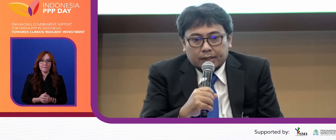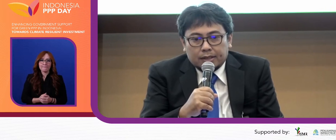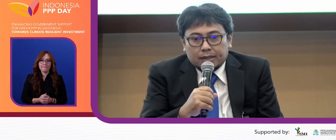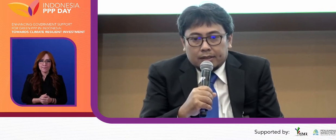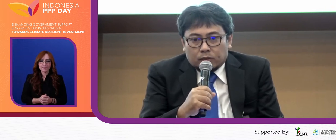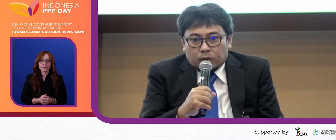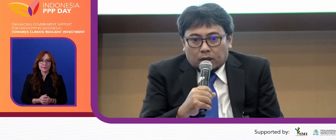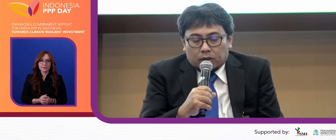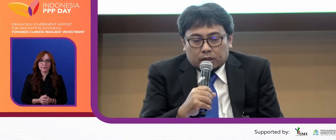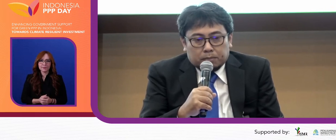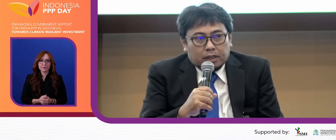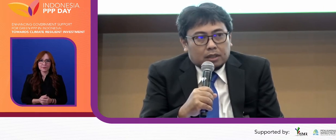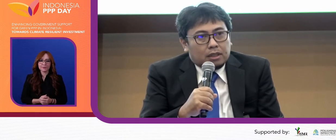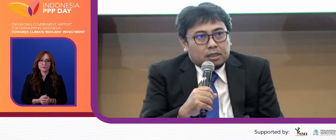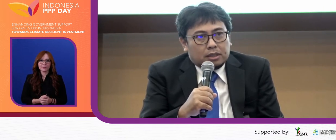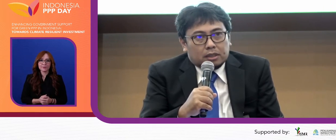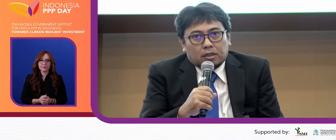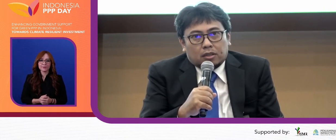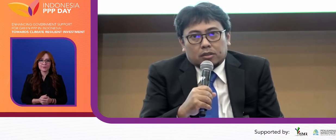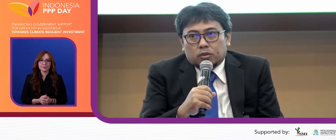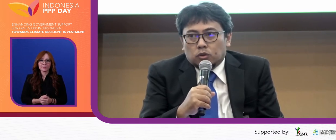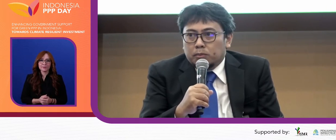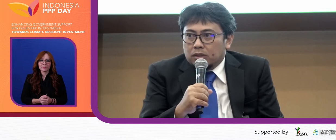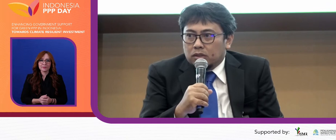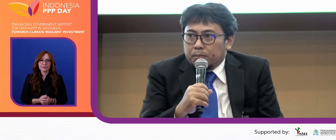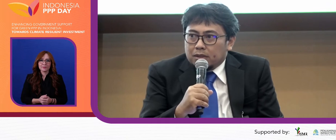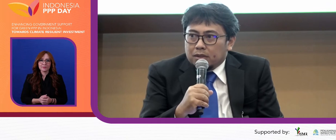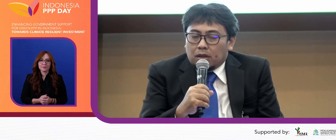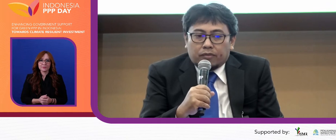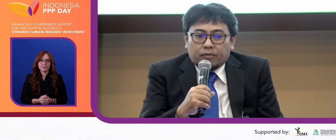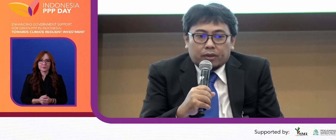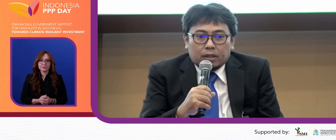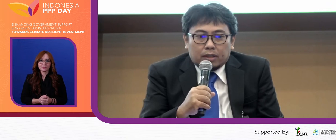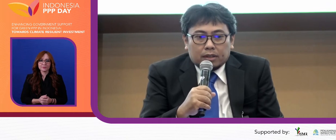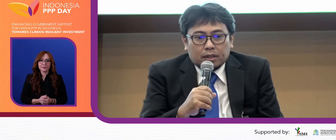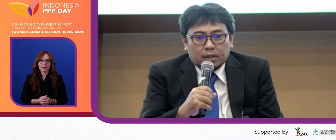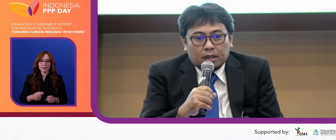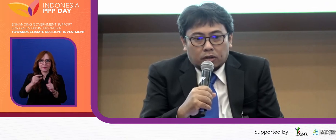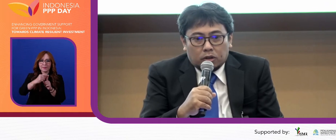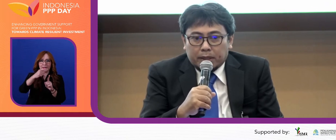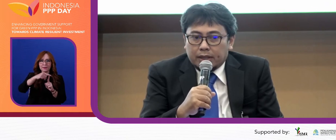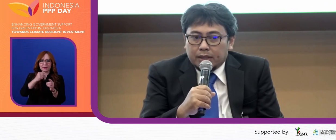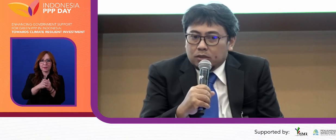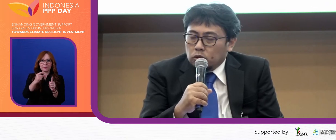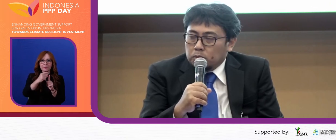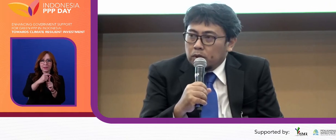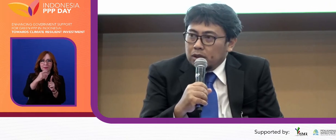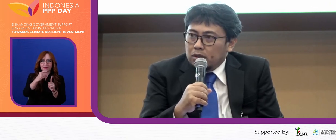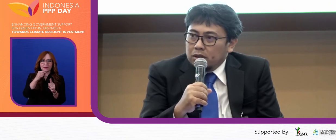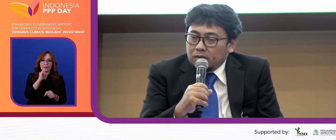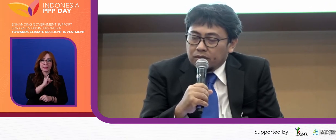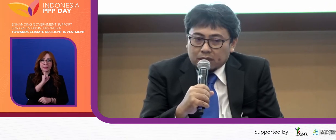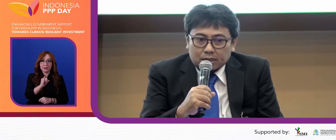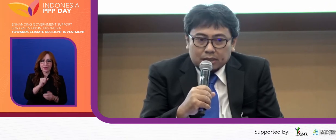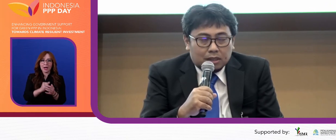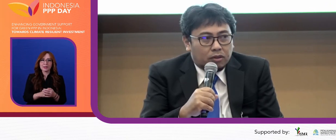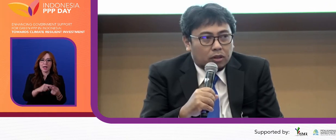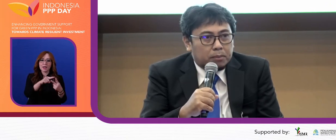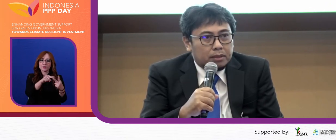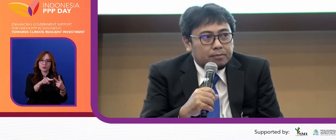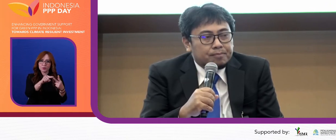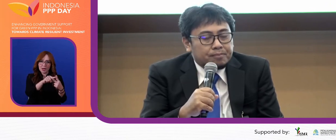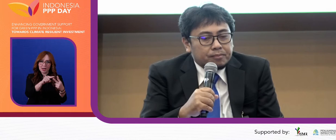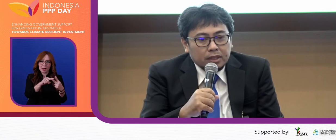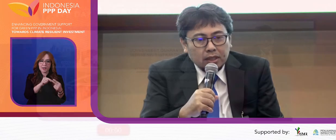pt.pei Wow clean Jenderal untuk main topics of our minded to support Indonesian first